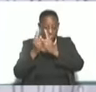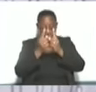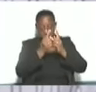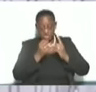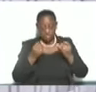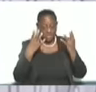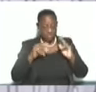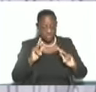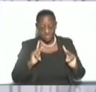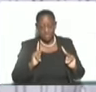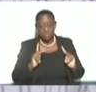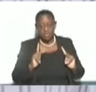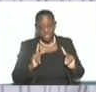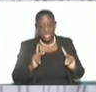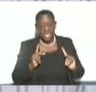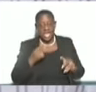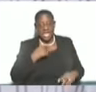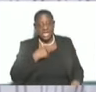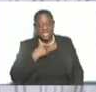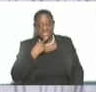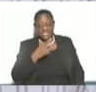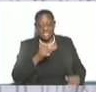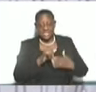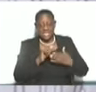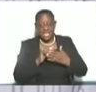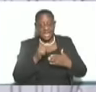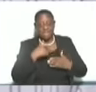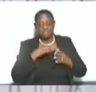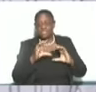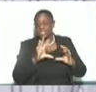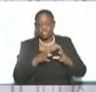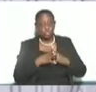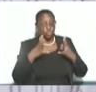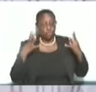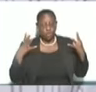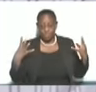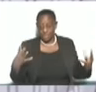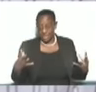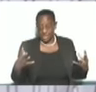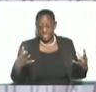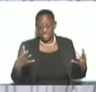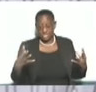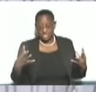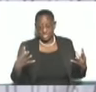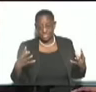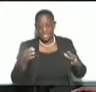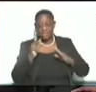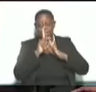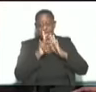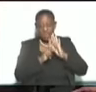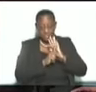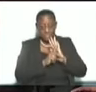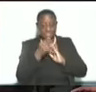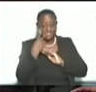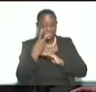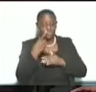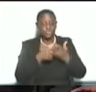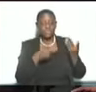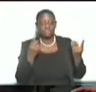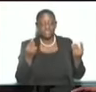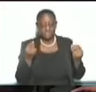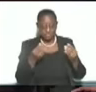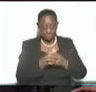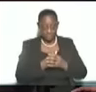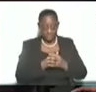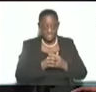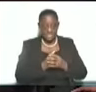accomplish so much. So I'm proud of the work that I've done as Vice President of the Senate, proud of the work that Parliament as a whole has done. Today, as Parliament